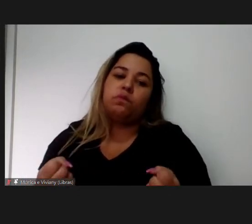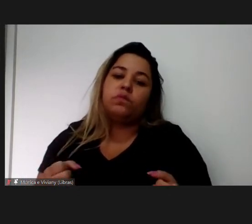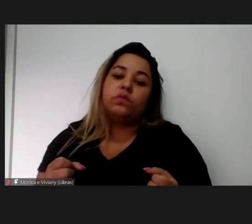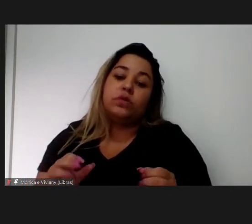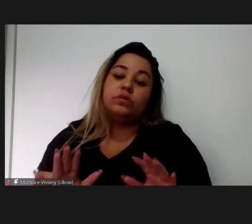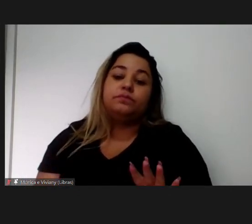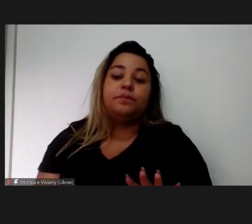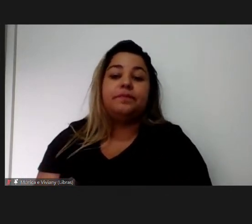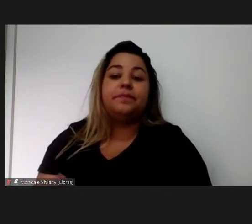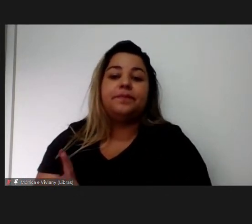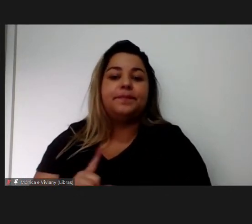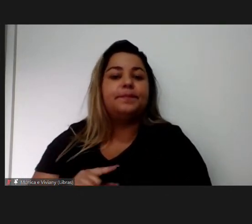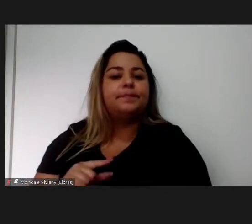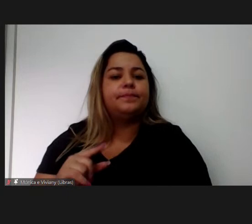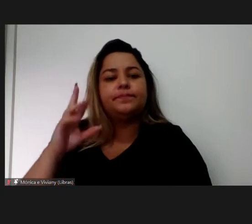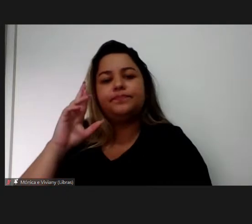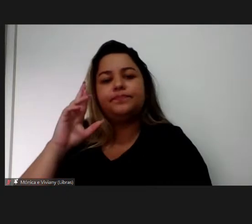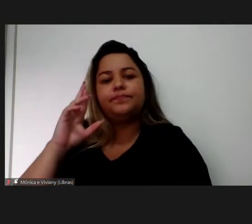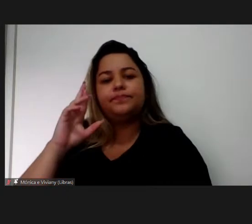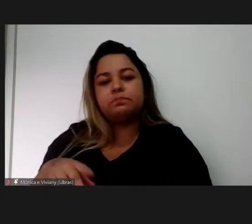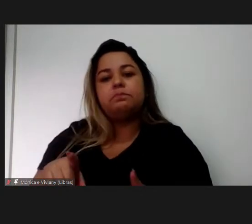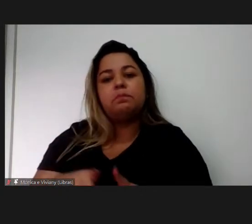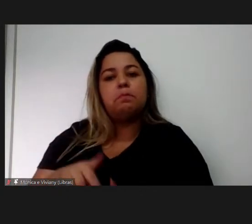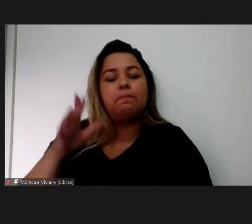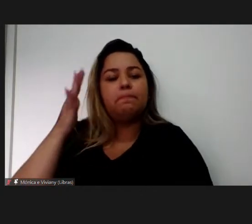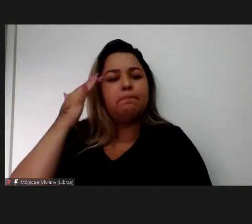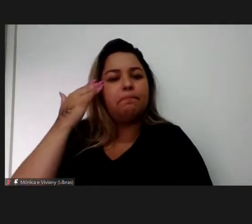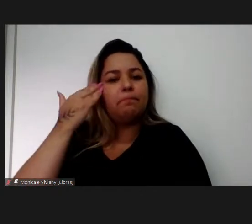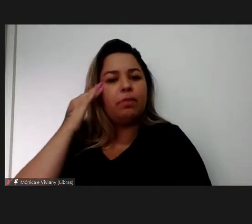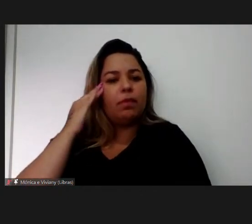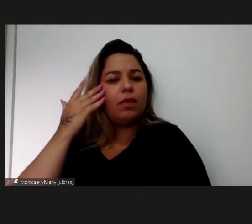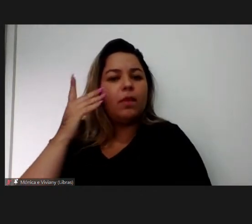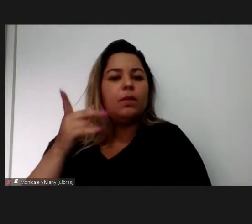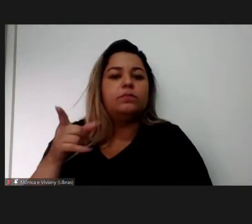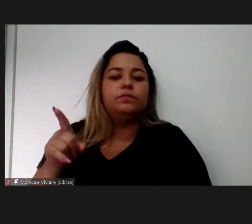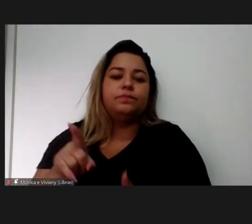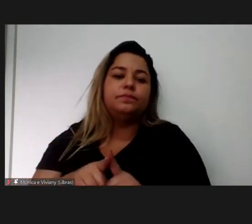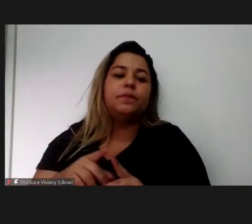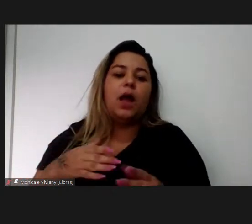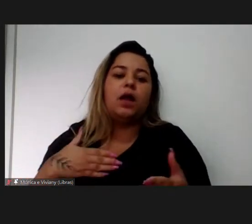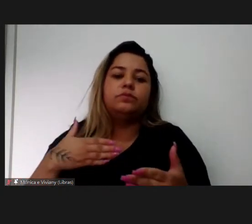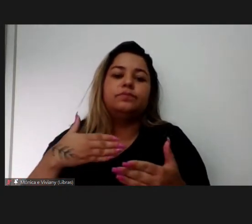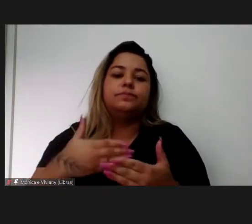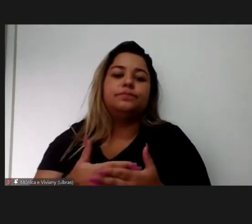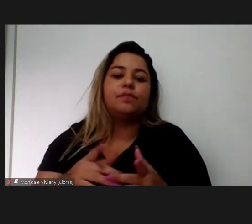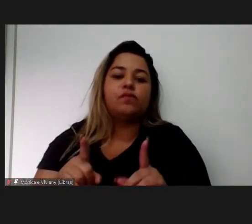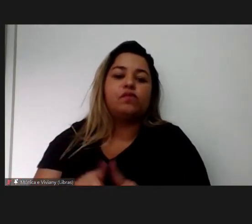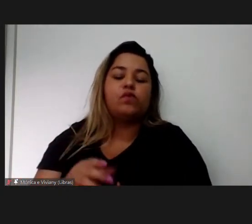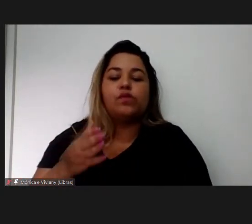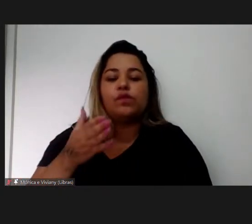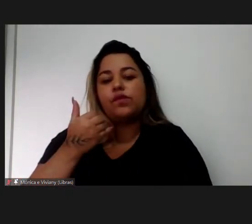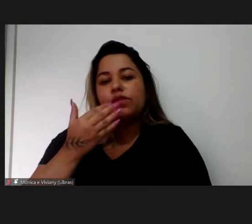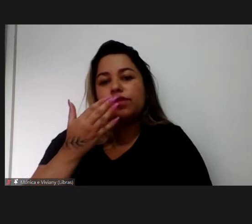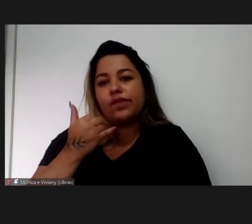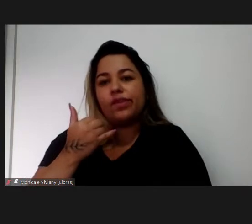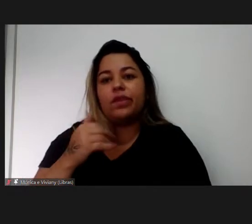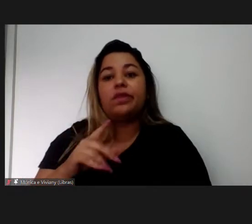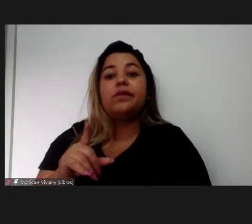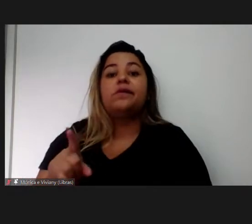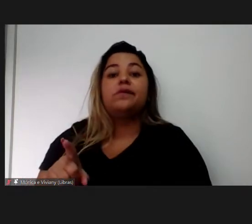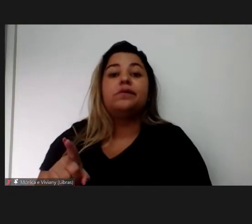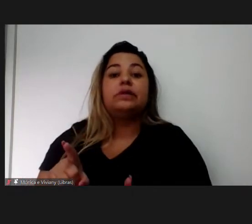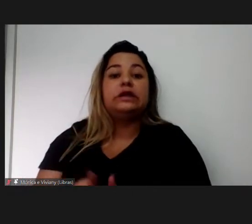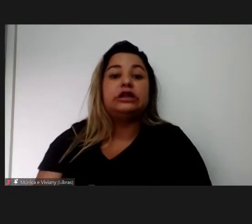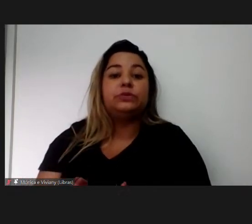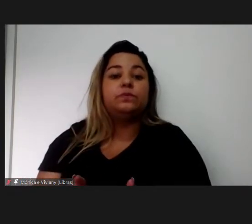why this moment now will make us it possible to reflect and think about new ways to advance in this